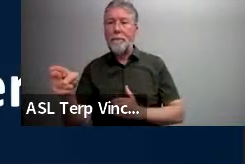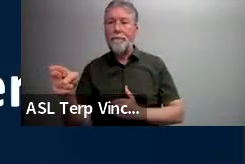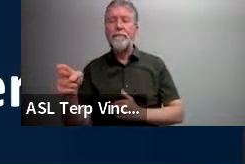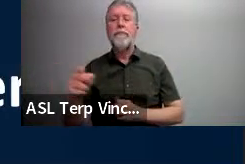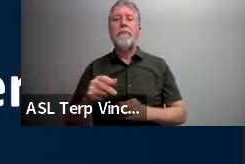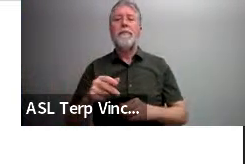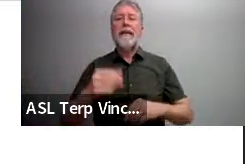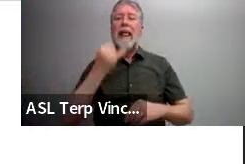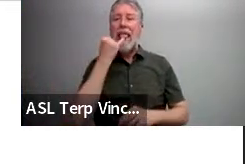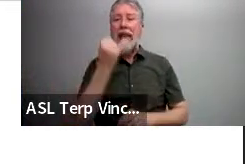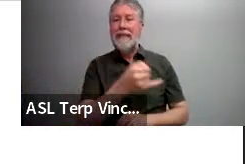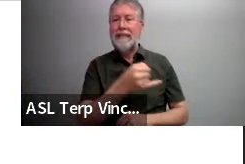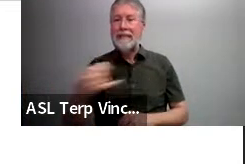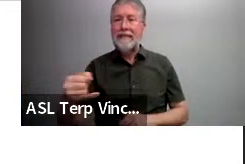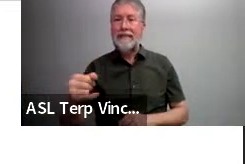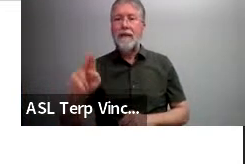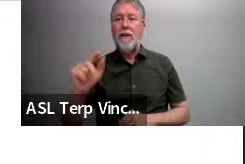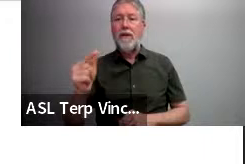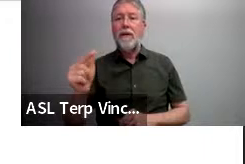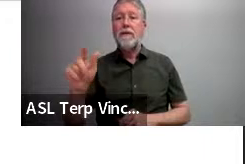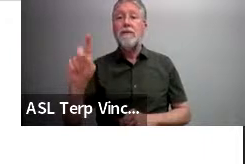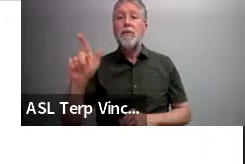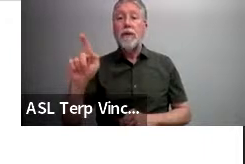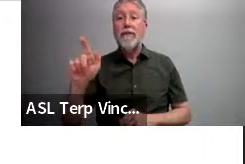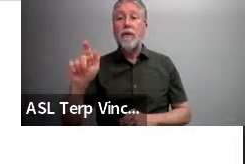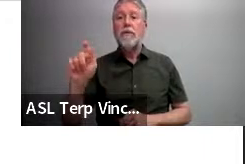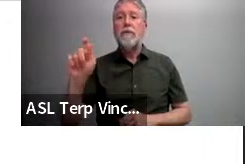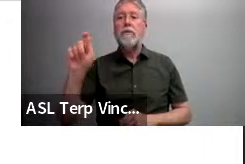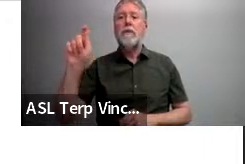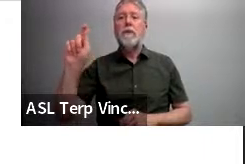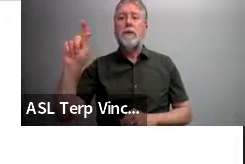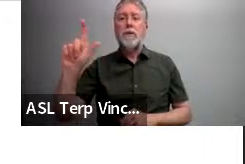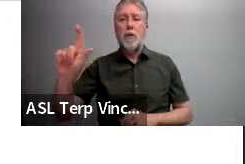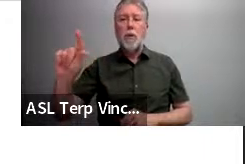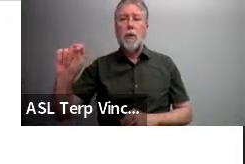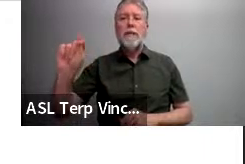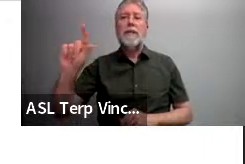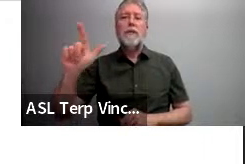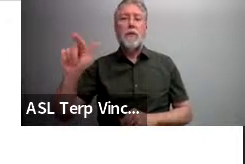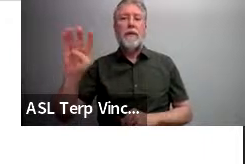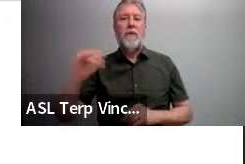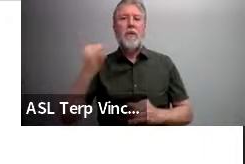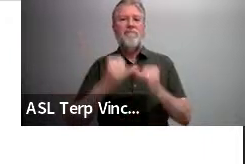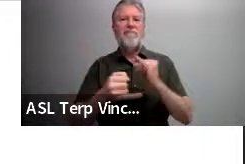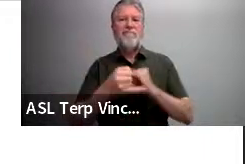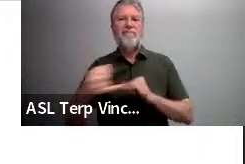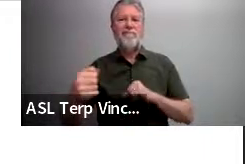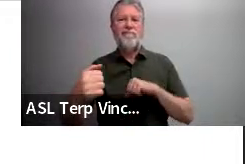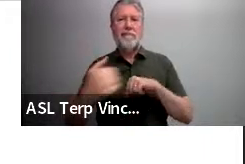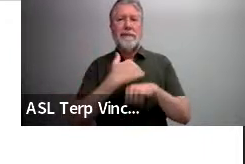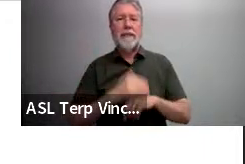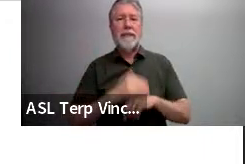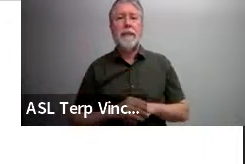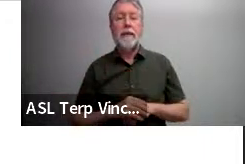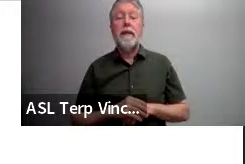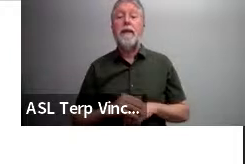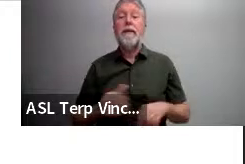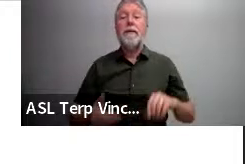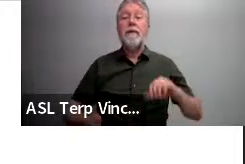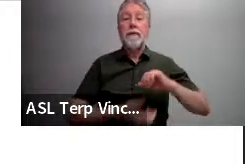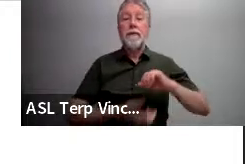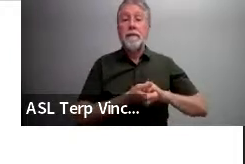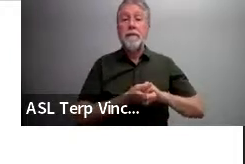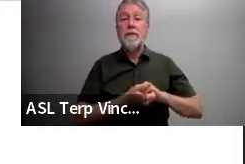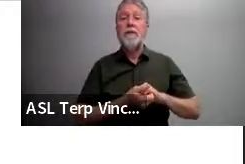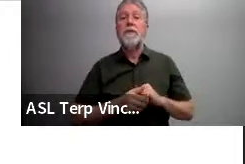2024. I also wanted to share the contact information for our partners, the American Association of People with